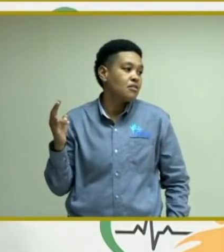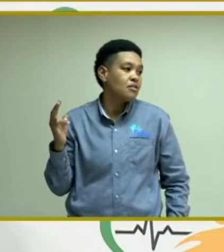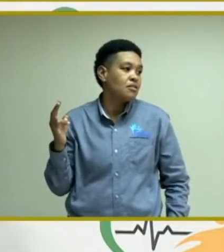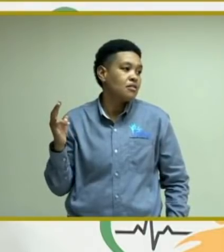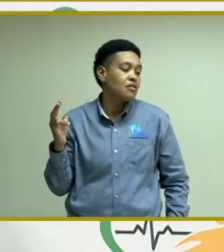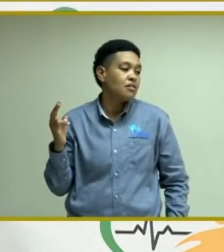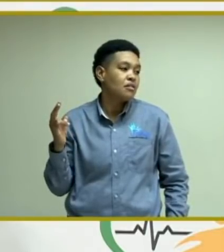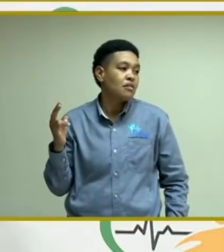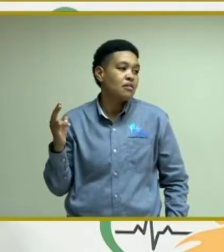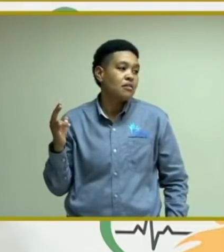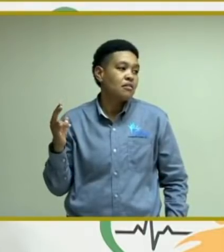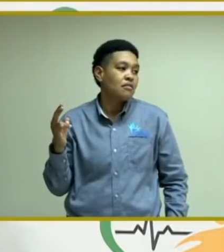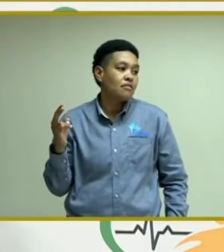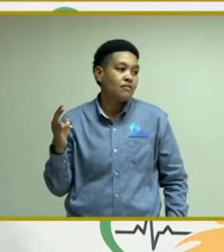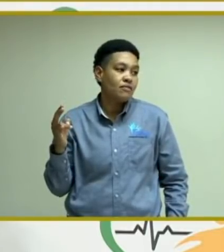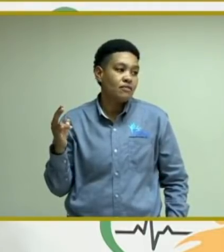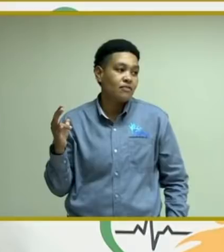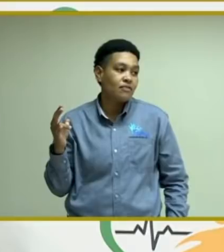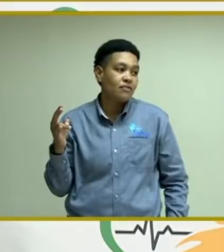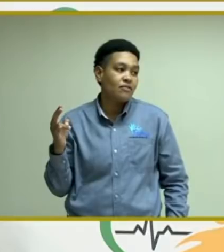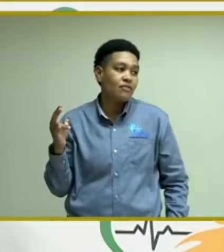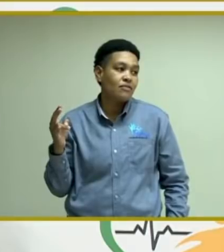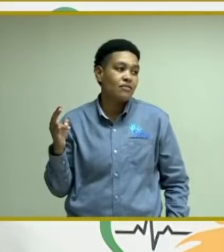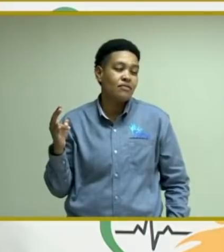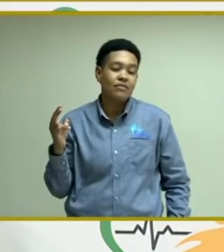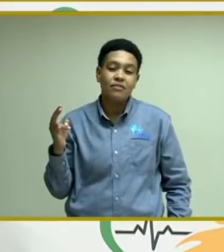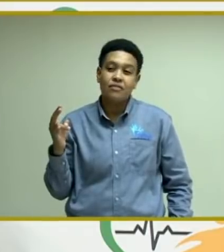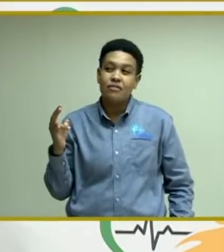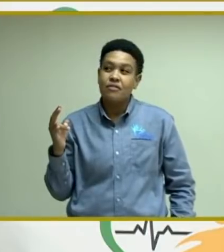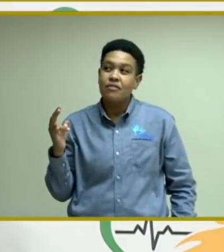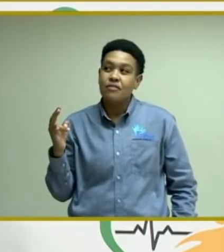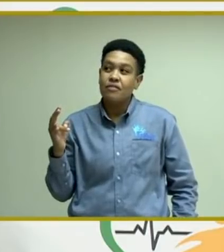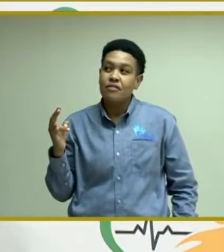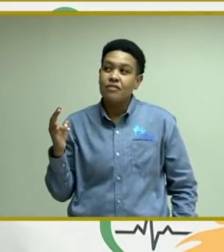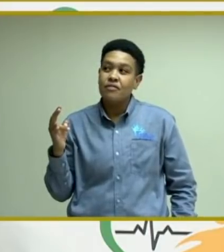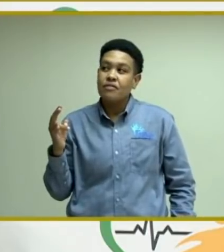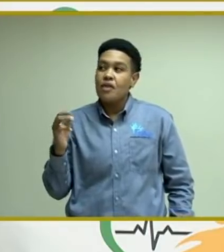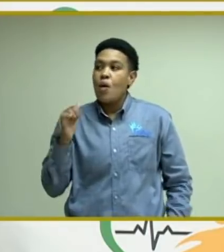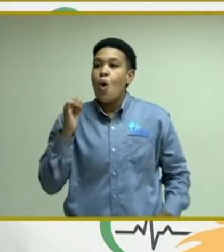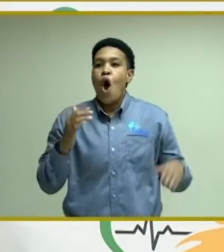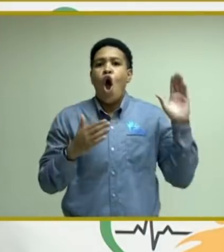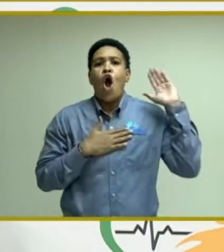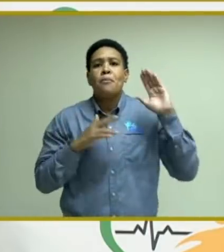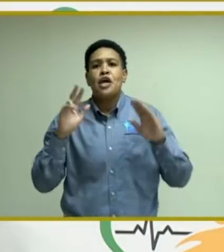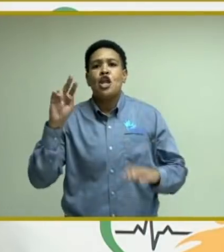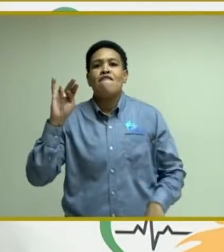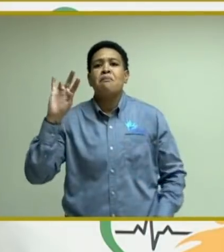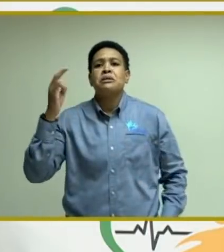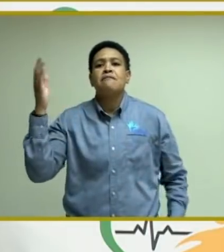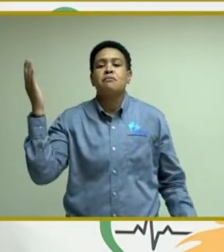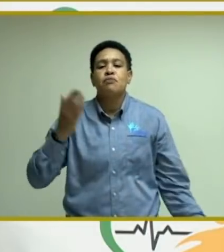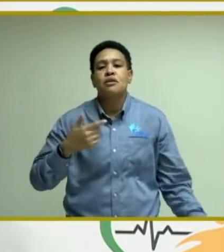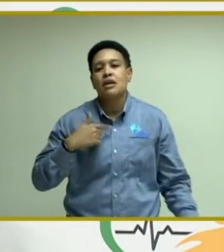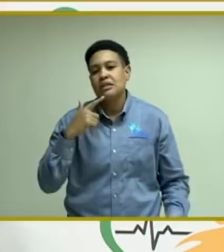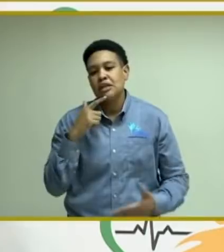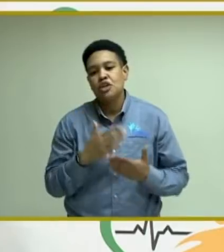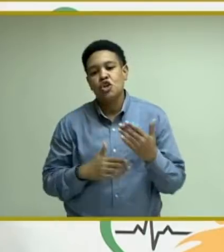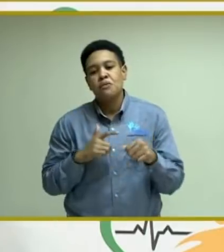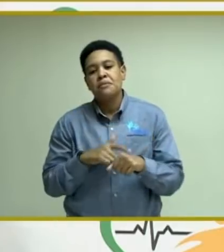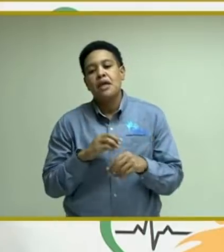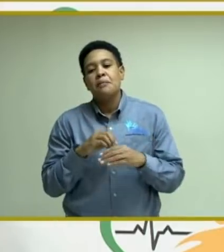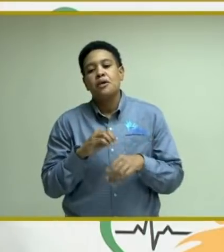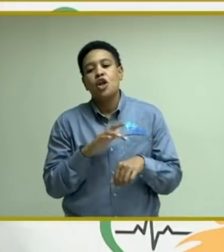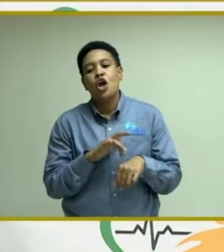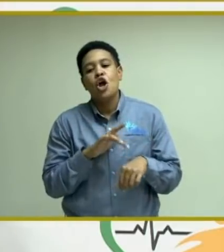Right. I would probably not commit to that date. I would say sometime in early